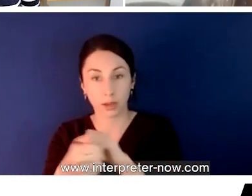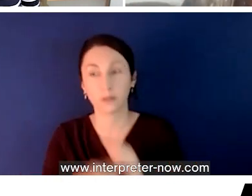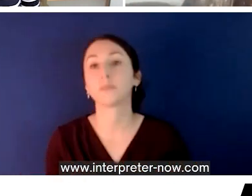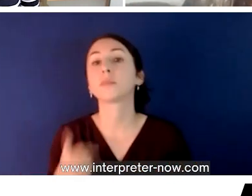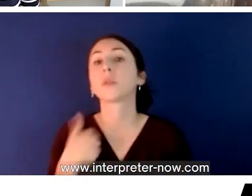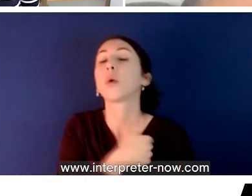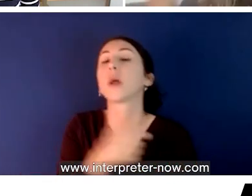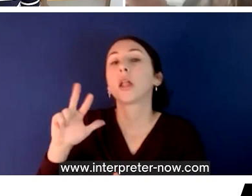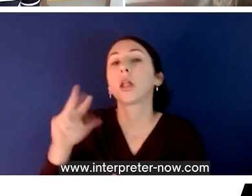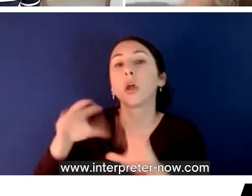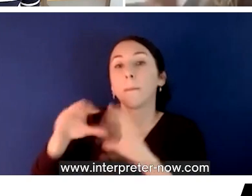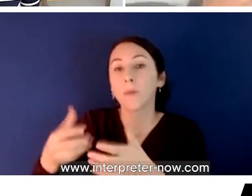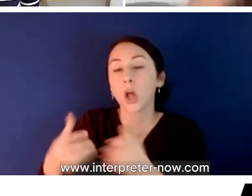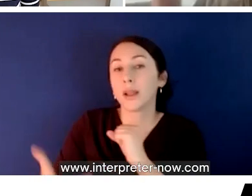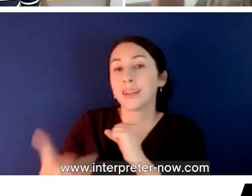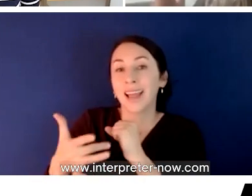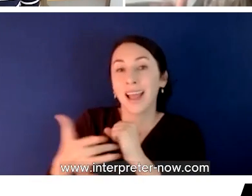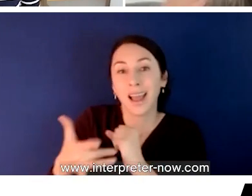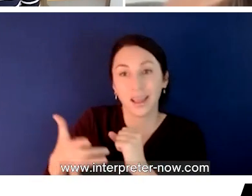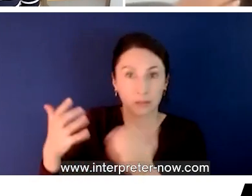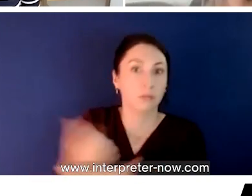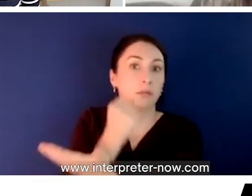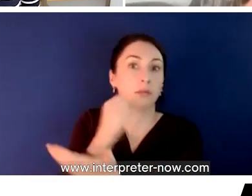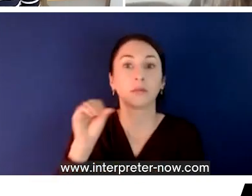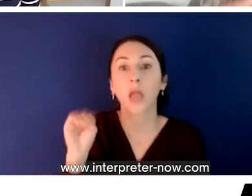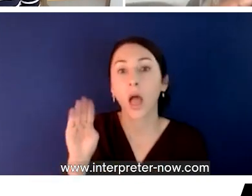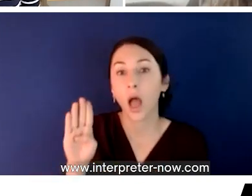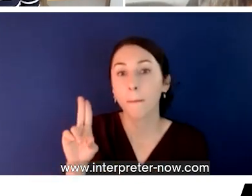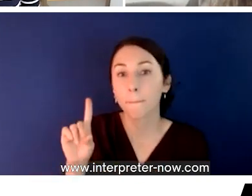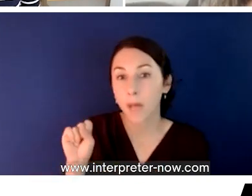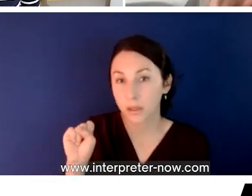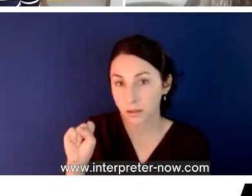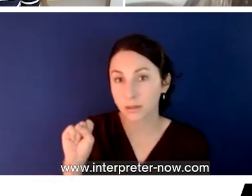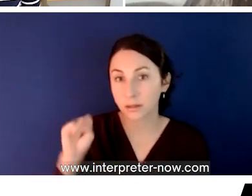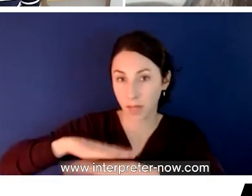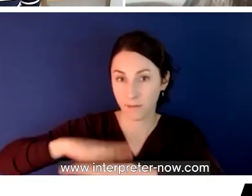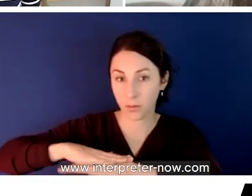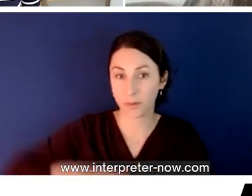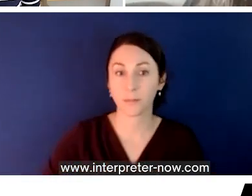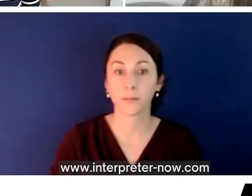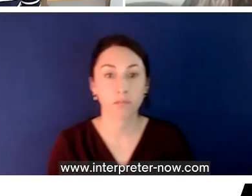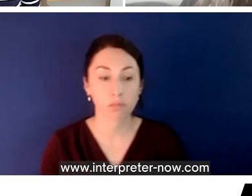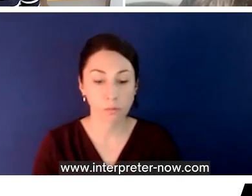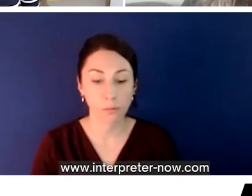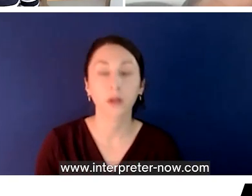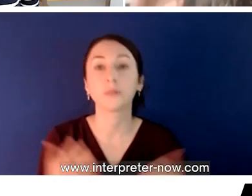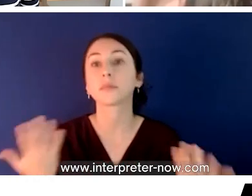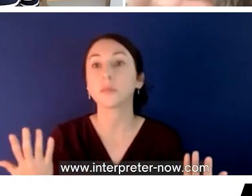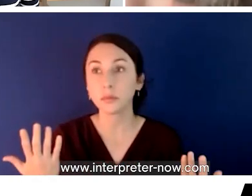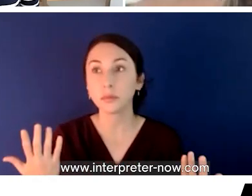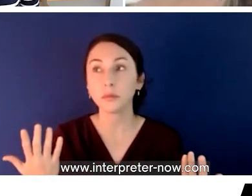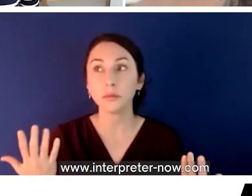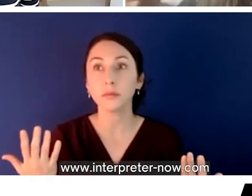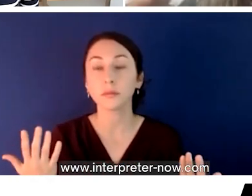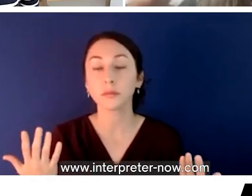systemic change. So the long and short of it is we are a third party tech enabled ombuds platform. So